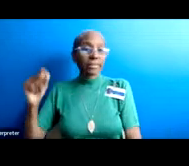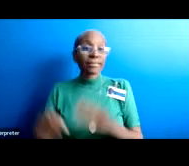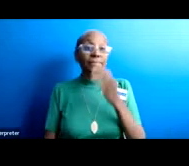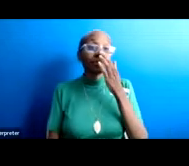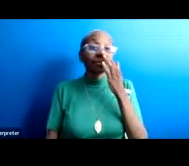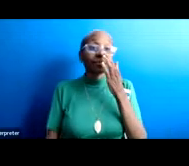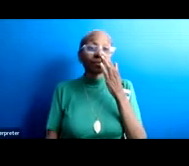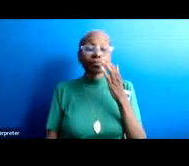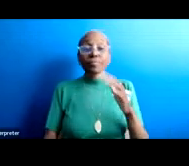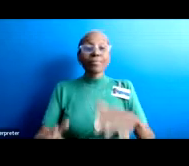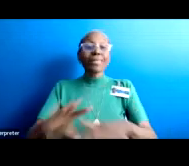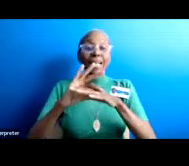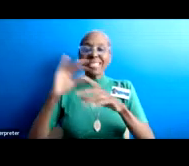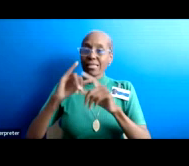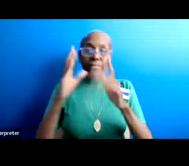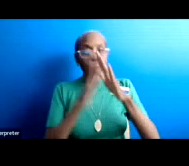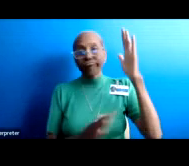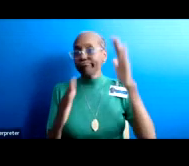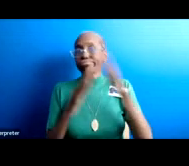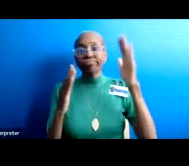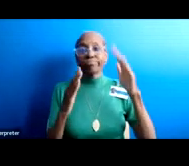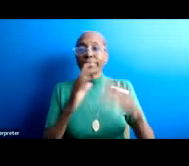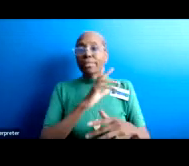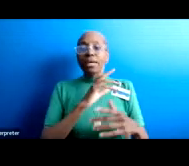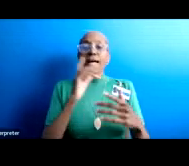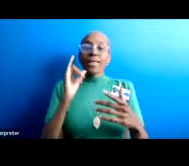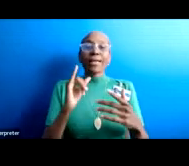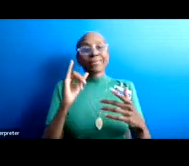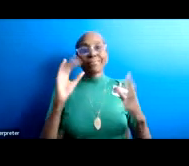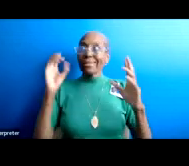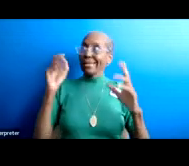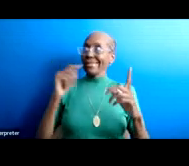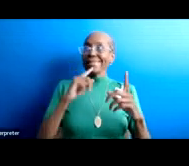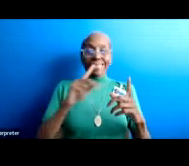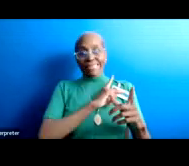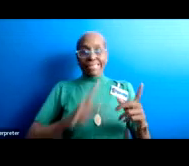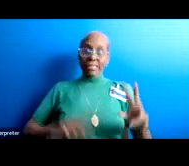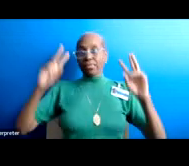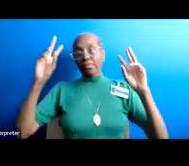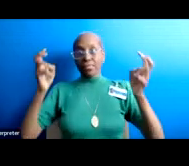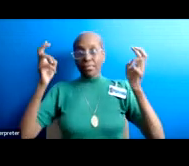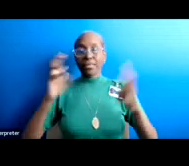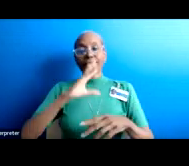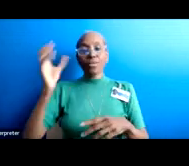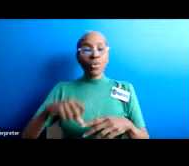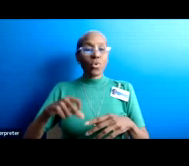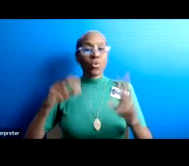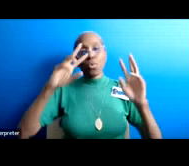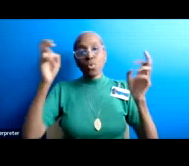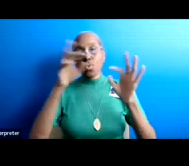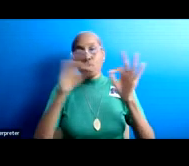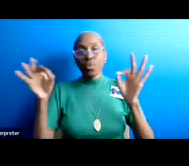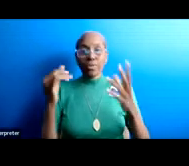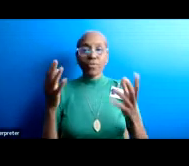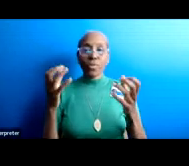And content is king. We hear this a lot, and it's sort of an old sort of motto, if you